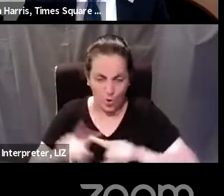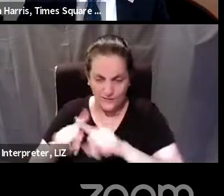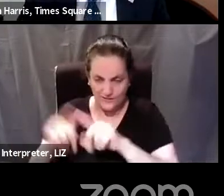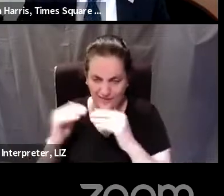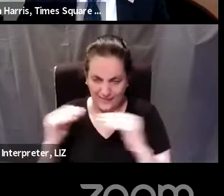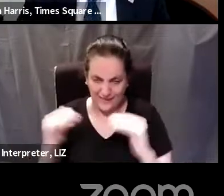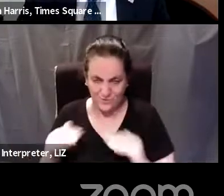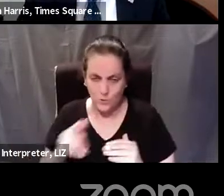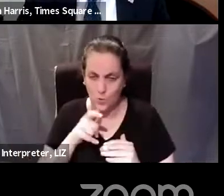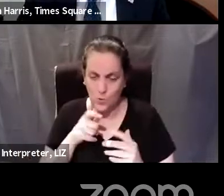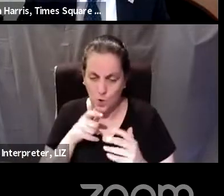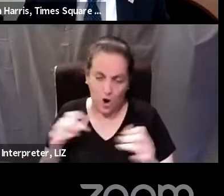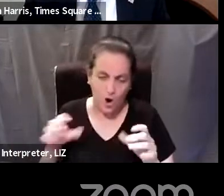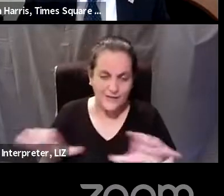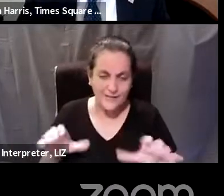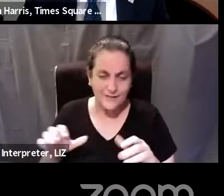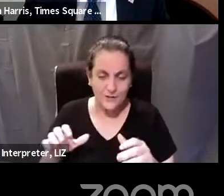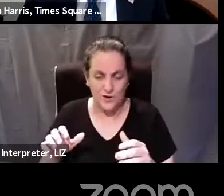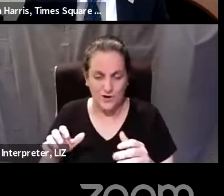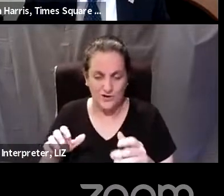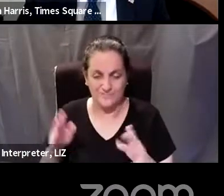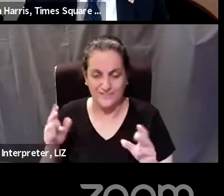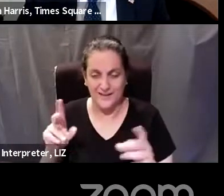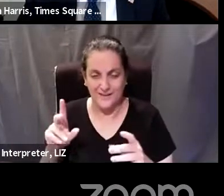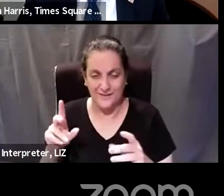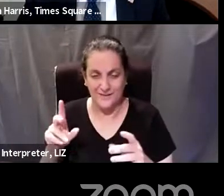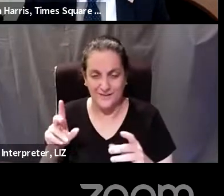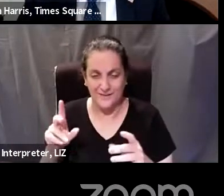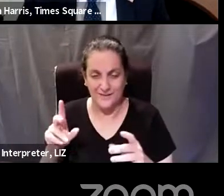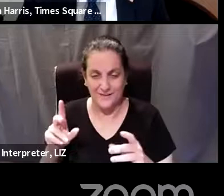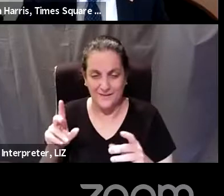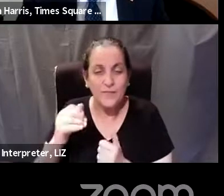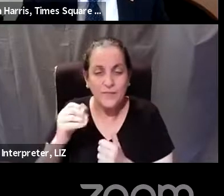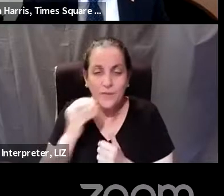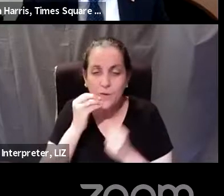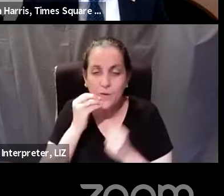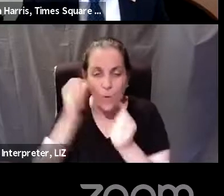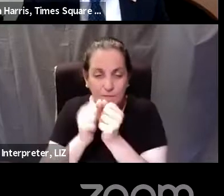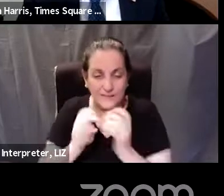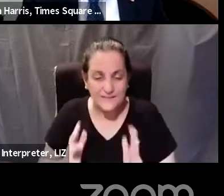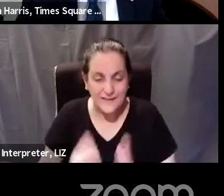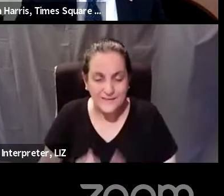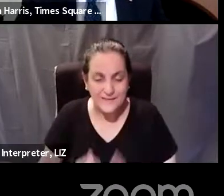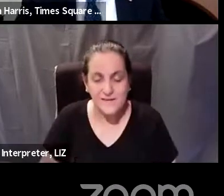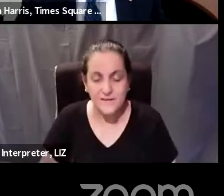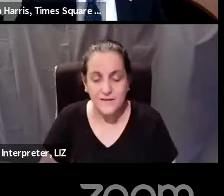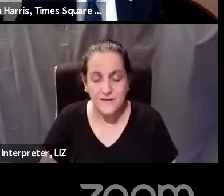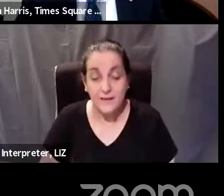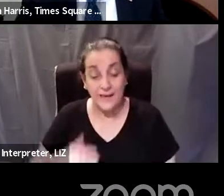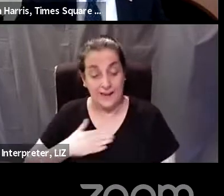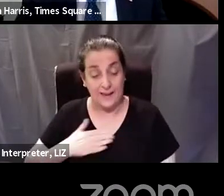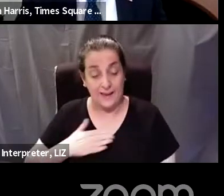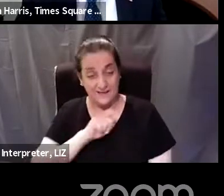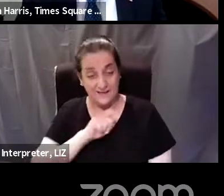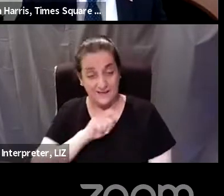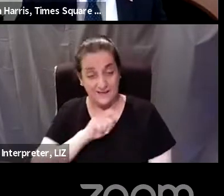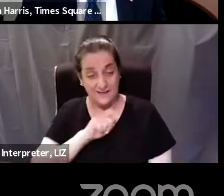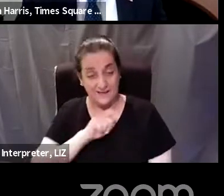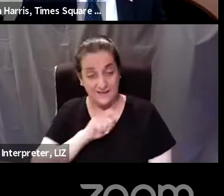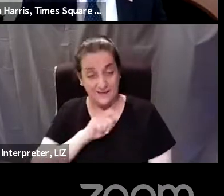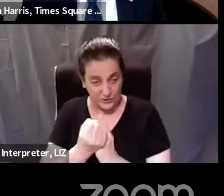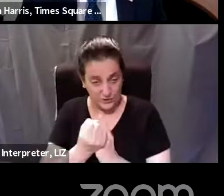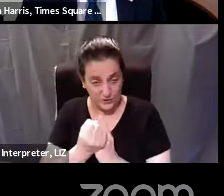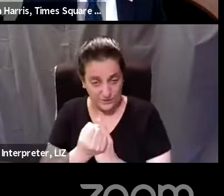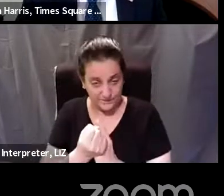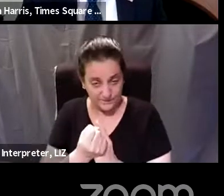homelessness and housing insecurity. So in my particular situation, I'm kind of, people say you're